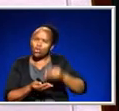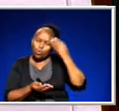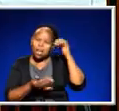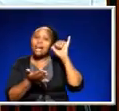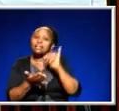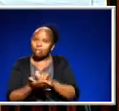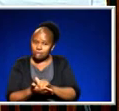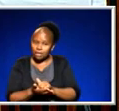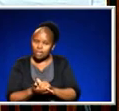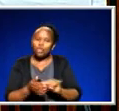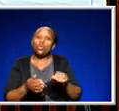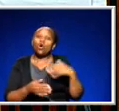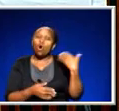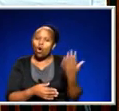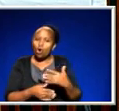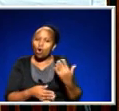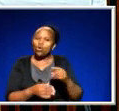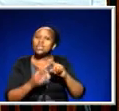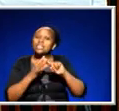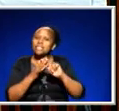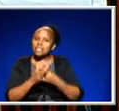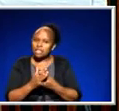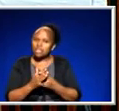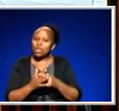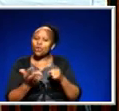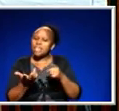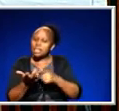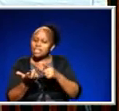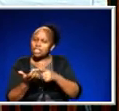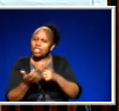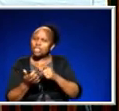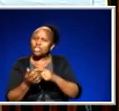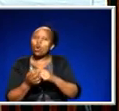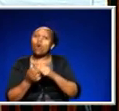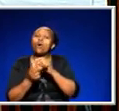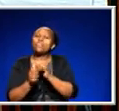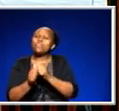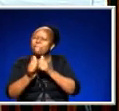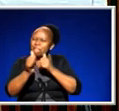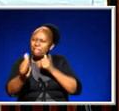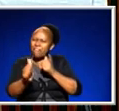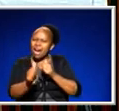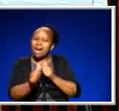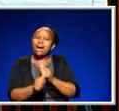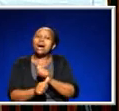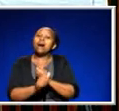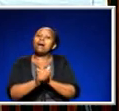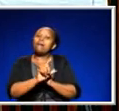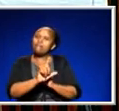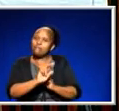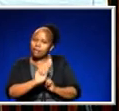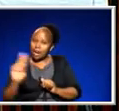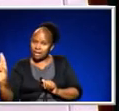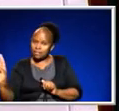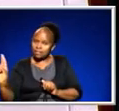that you always start with the digit on the far right hand. What does that